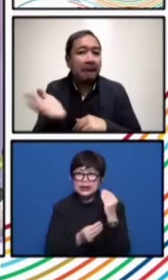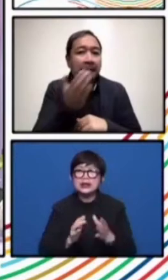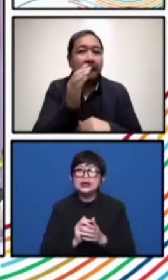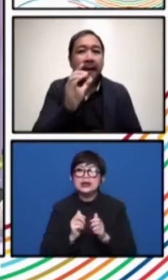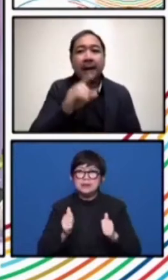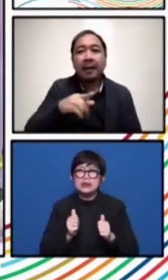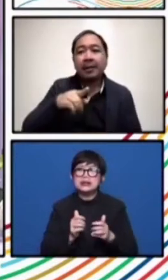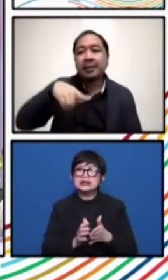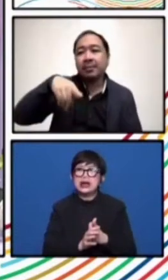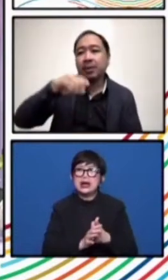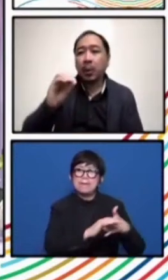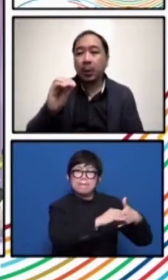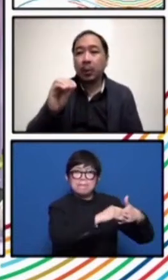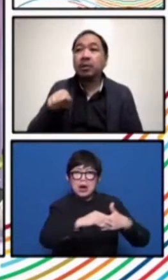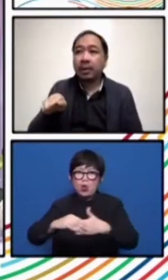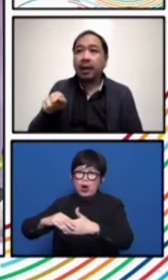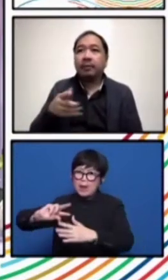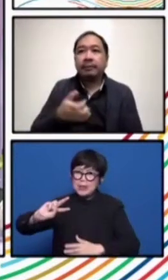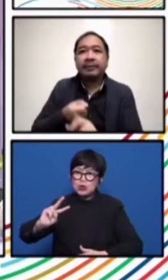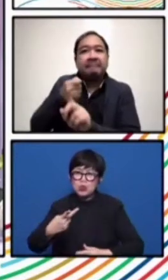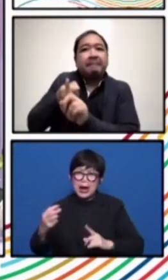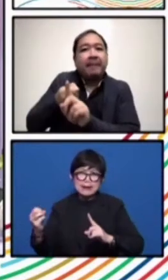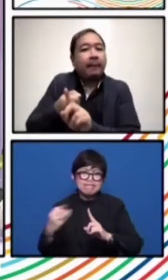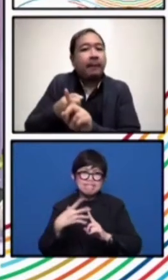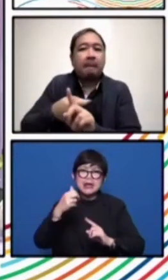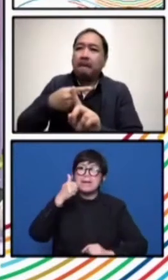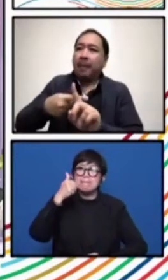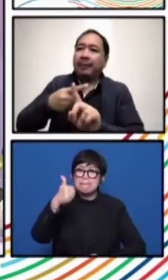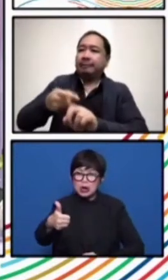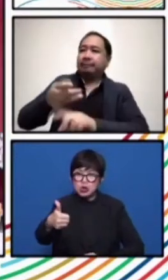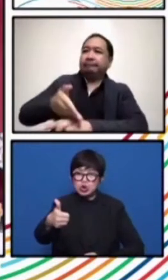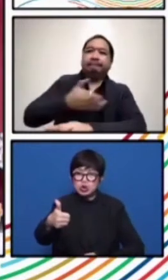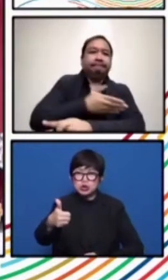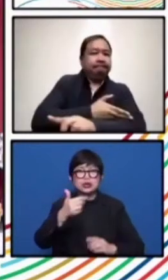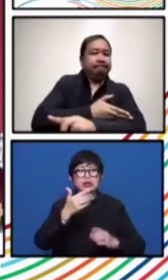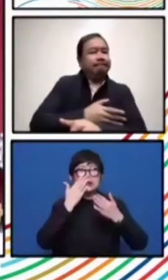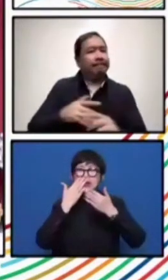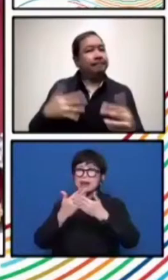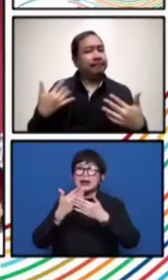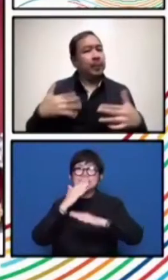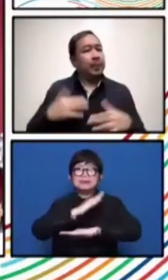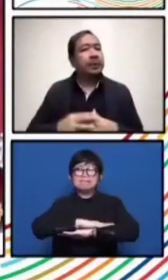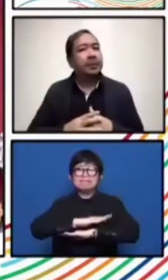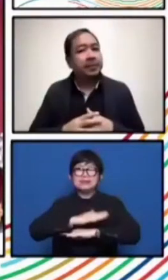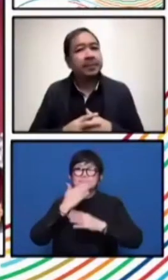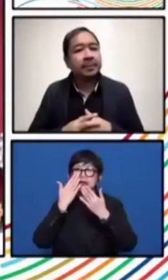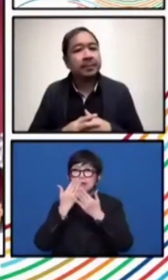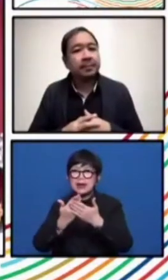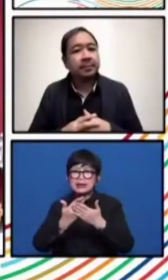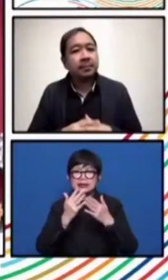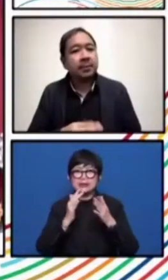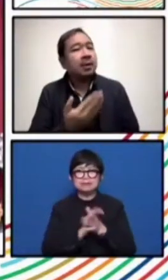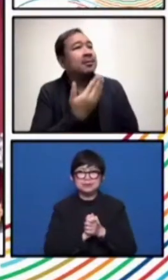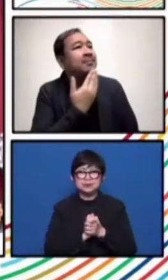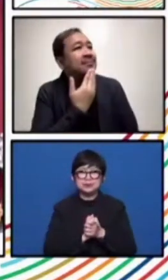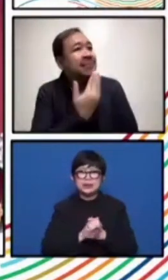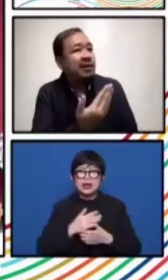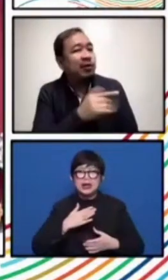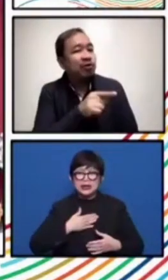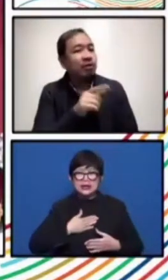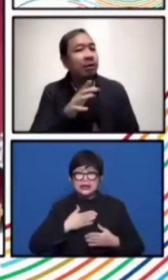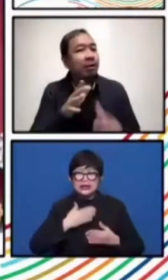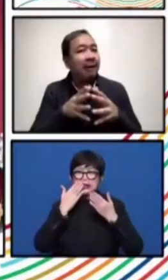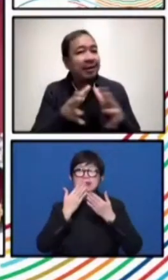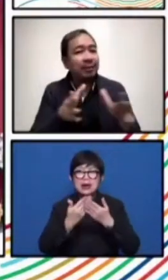thank you madam moderator thank you Mr seta so we thank you for sharing with us your